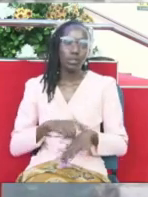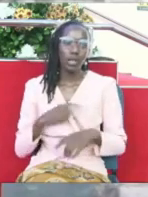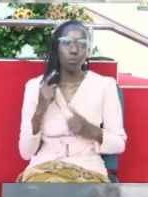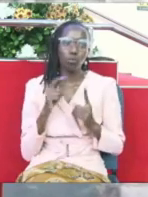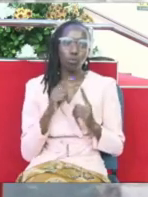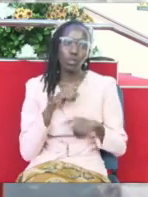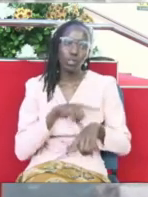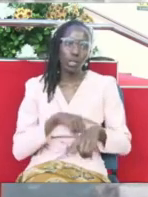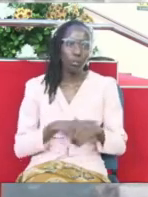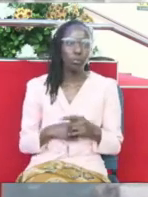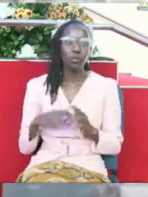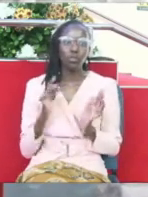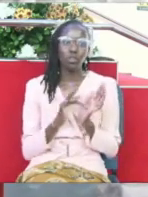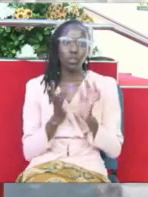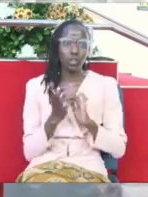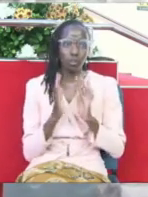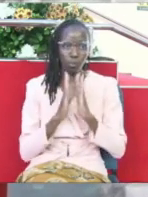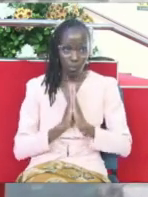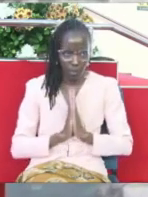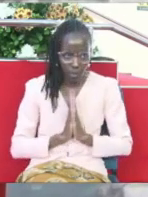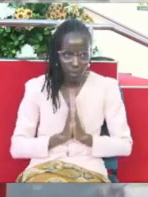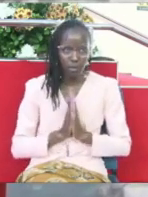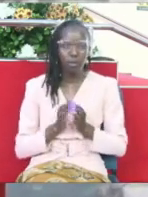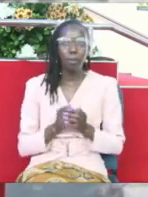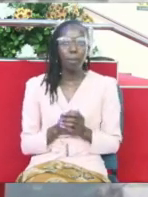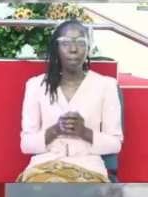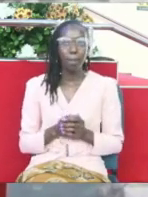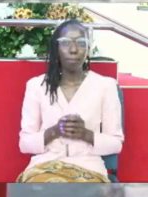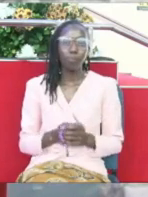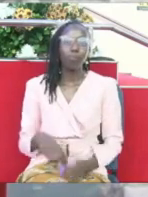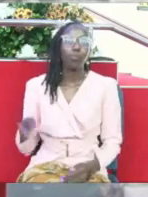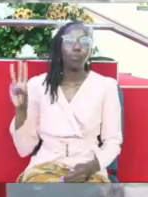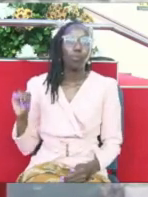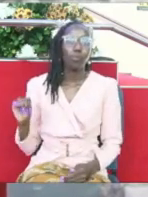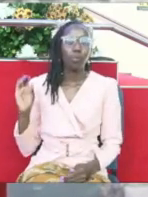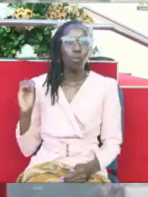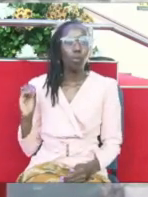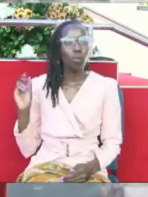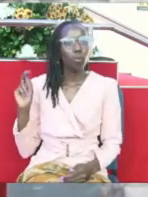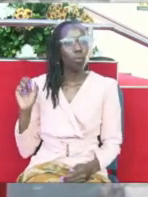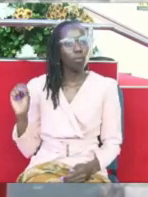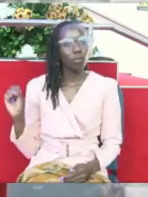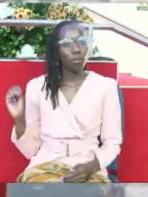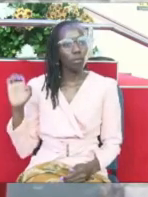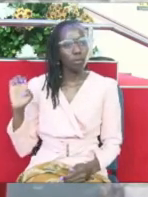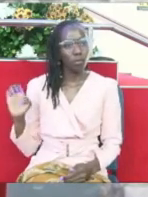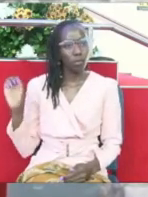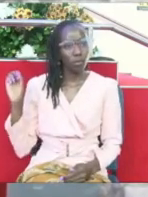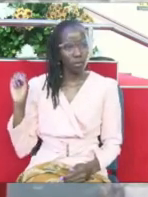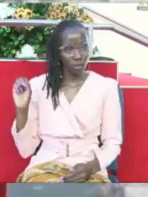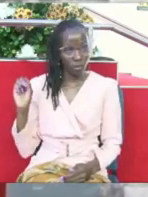in most times he was able to sort out issues in the spiritual realm. Na mara nyingi akaweza kusuluhisha mambo katika hali ya